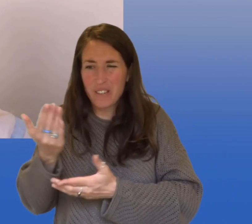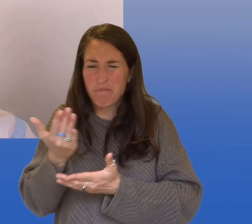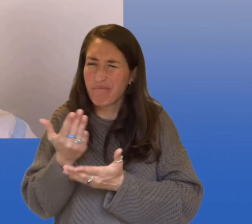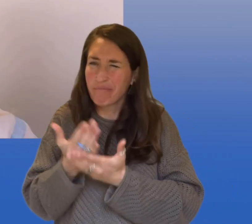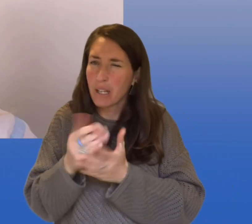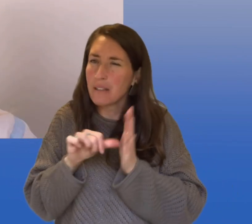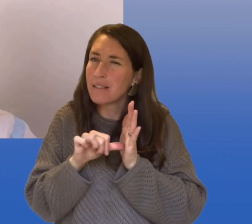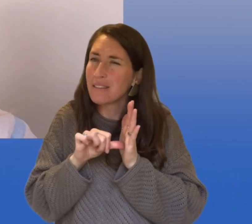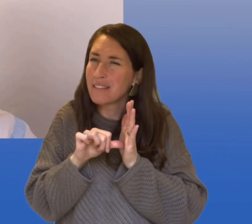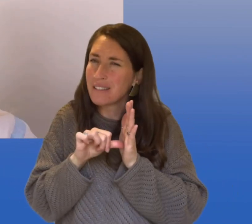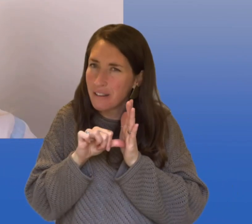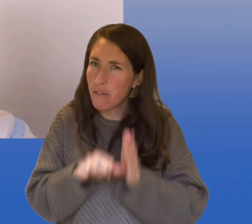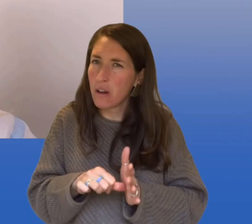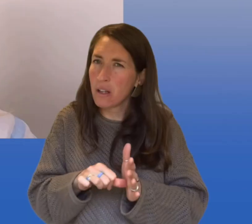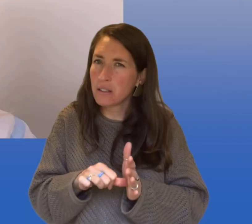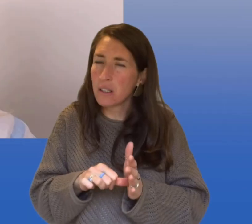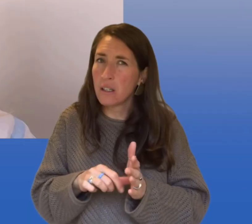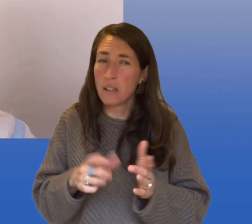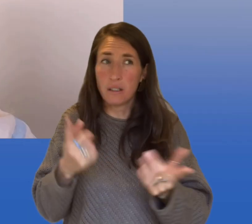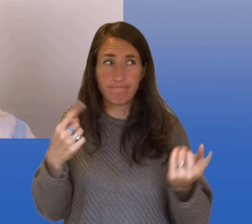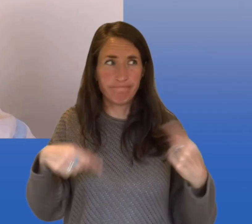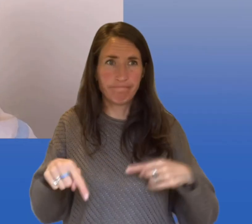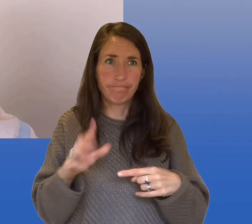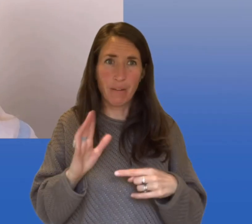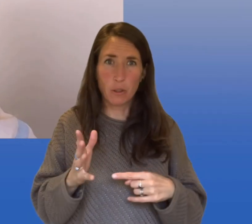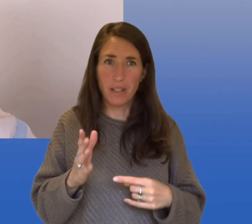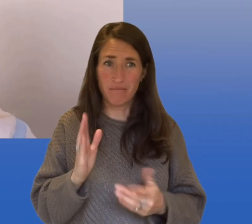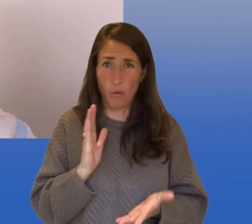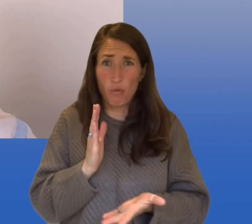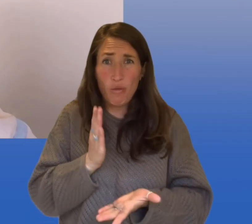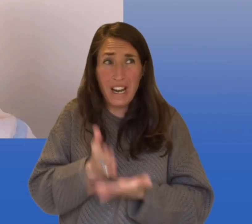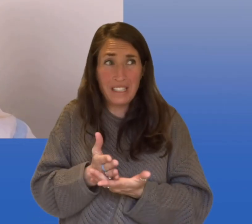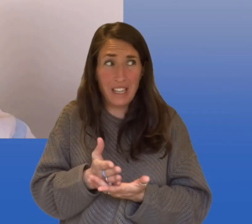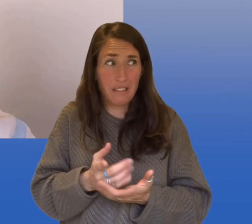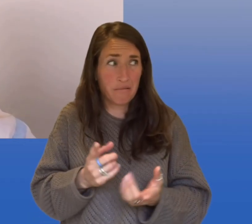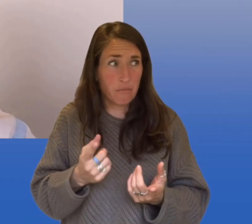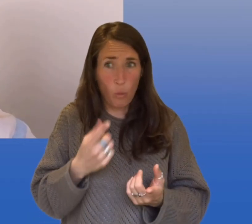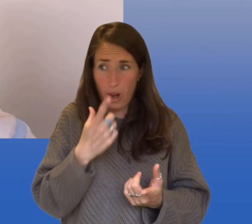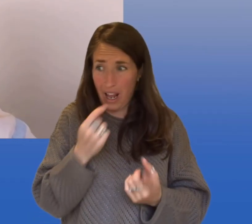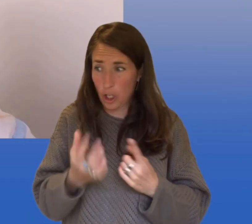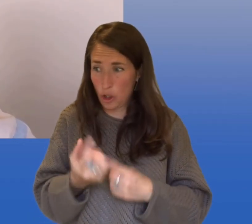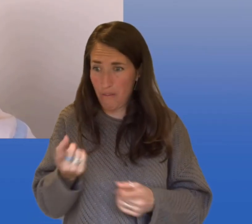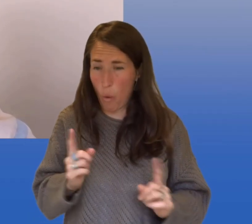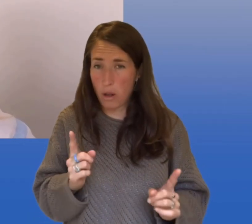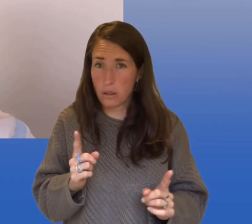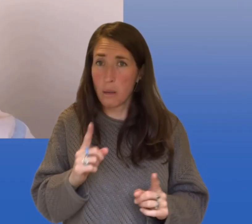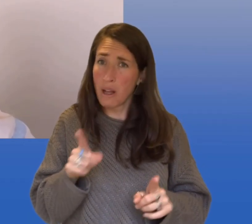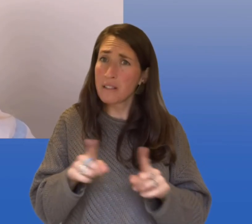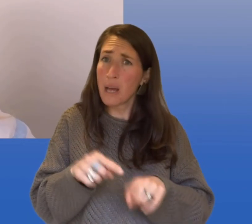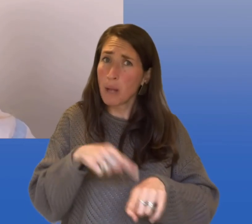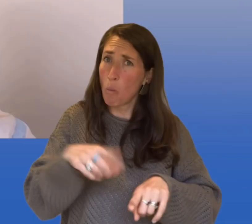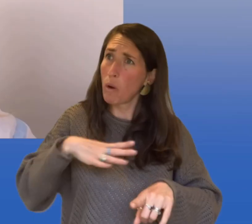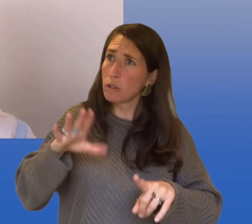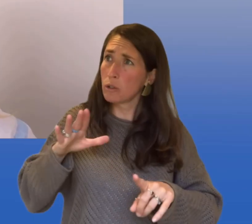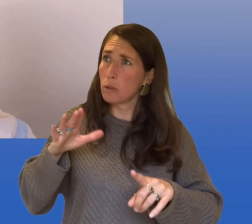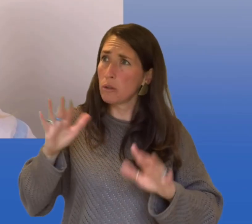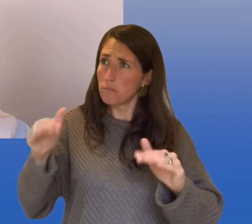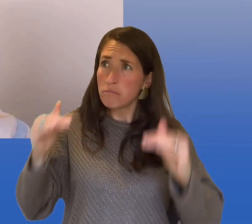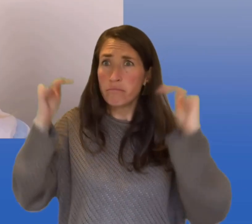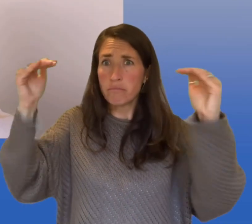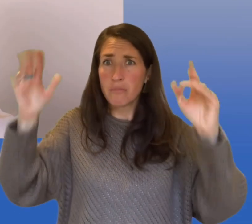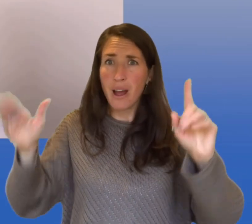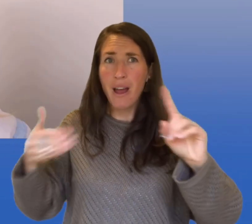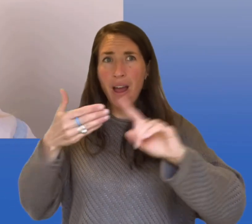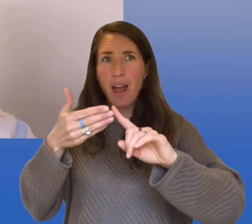tricky. Again, we have to be realistic about what we can achieve, but we do need to be ambitious and we